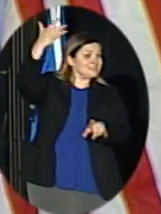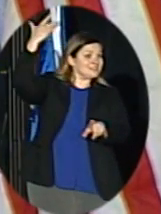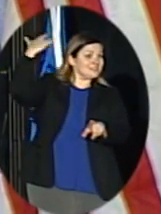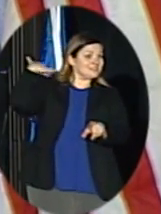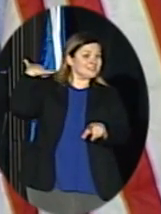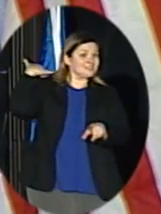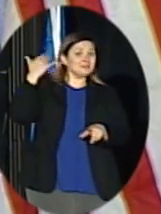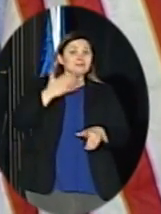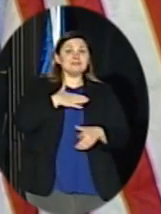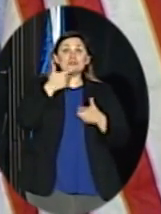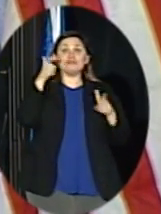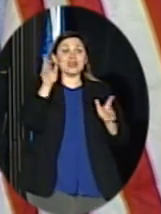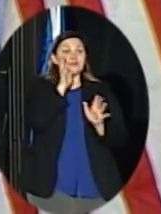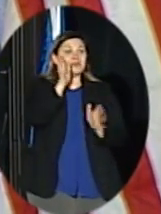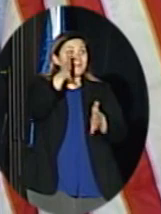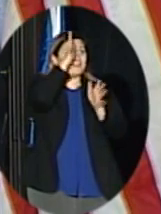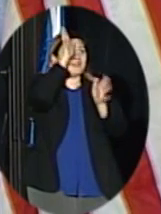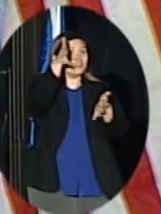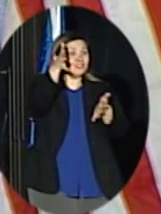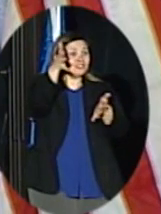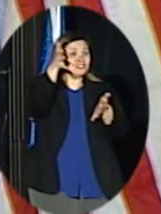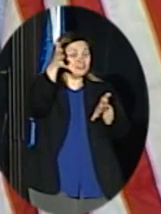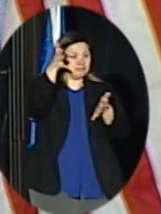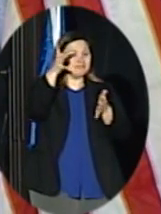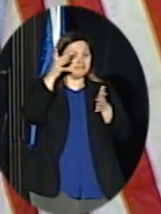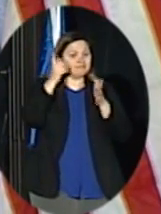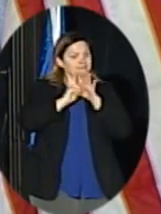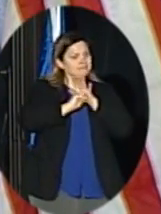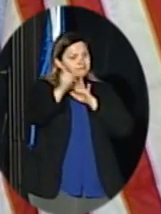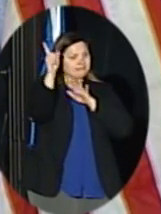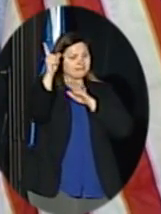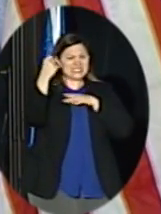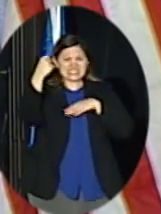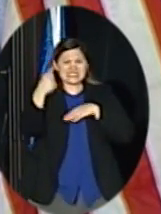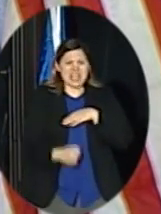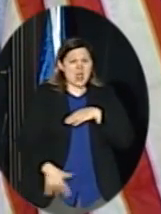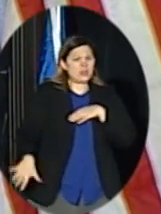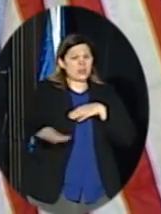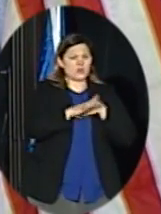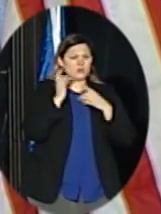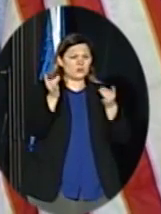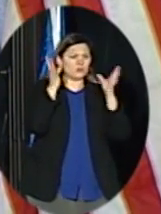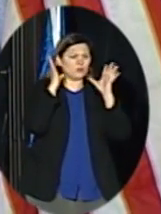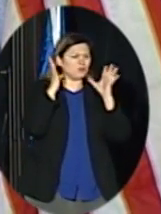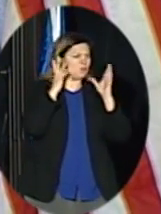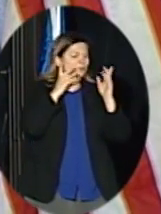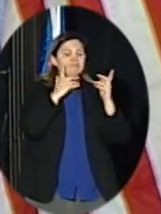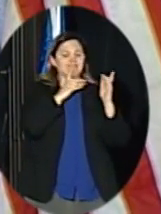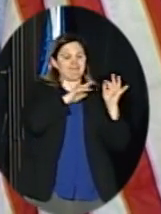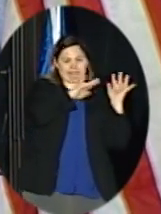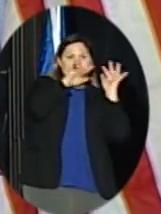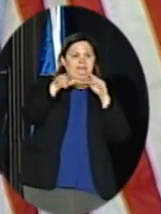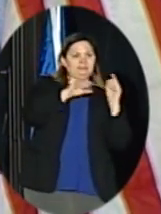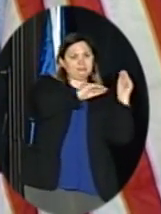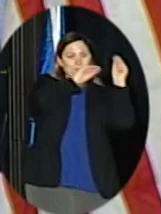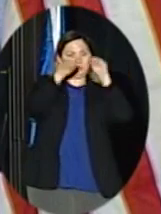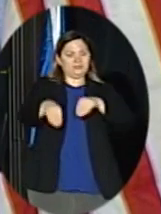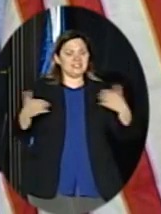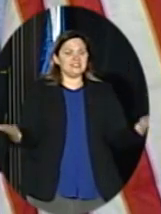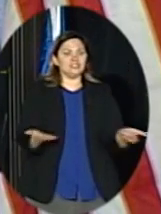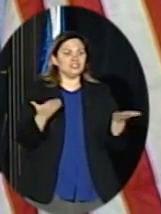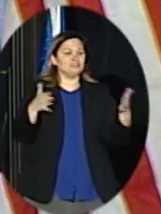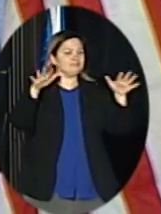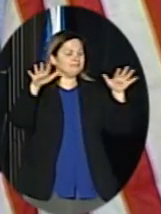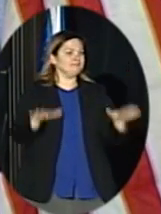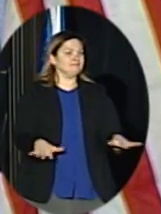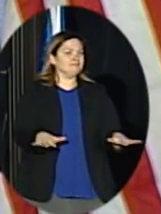the hatred and violence of the Deep South. They couldn't have imagined the opportunity this